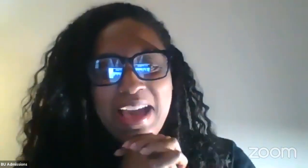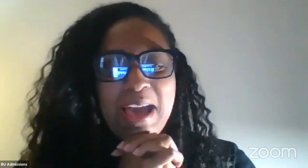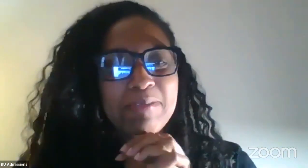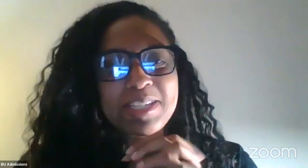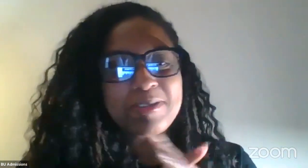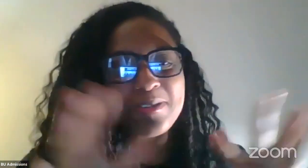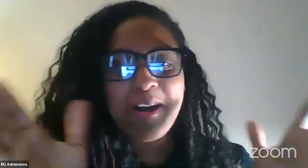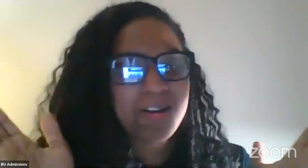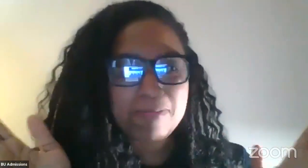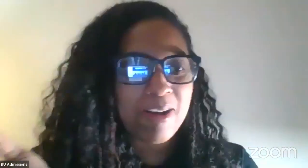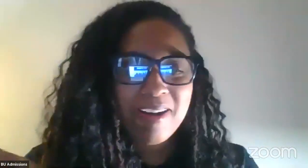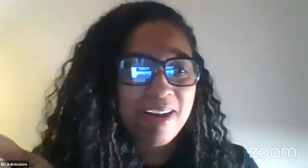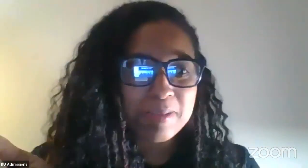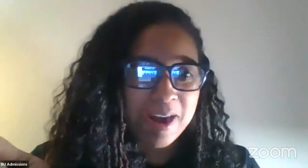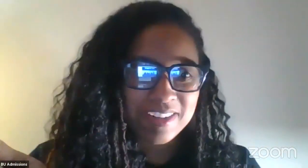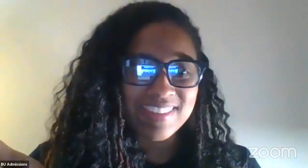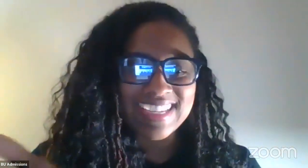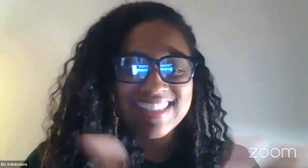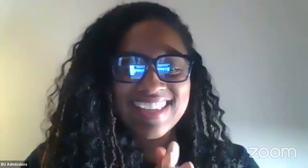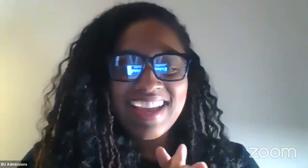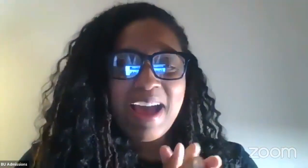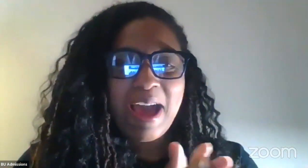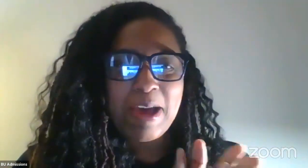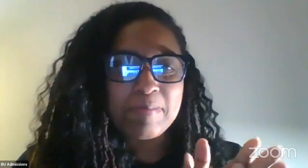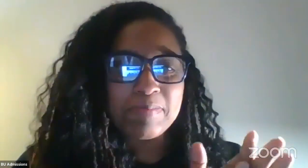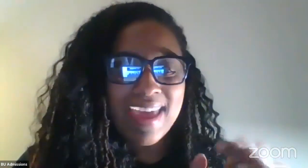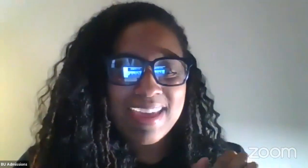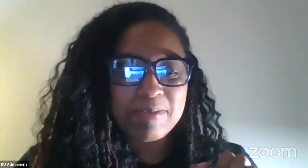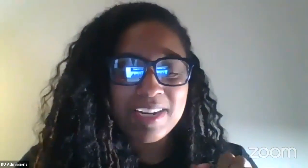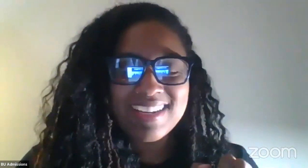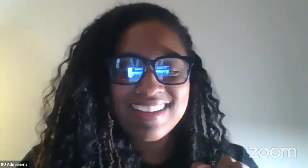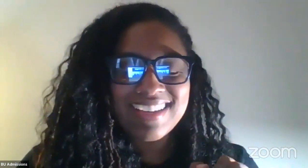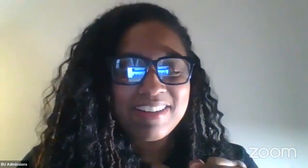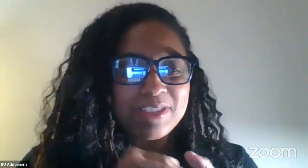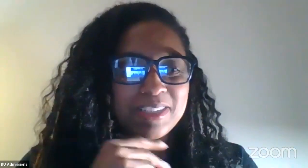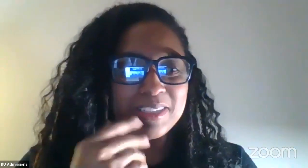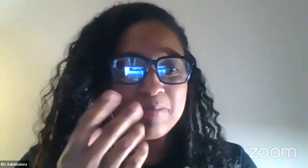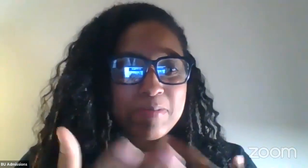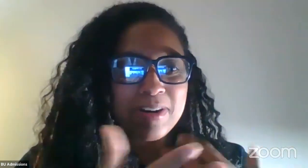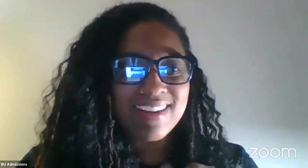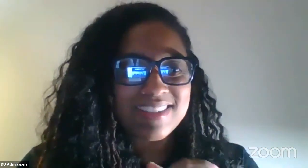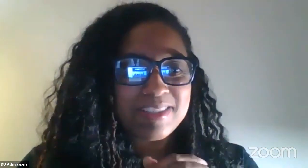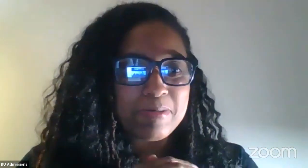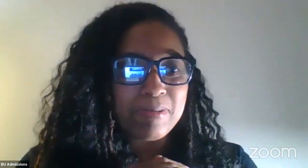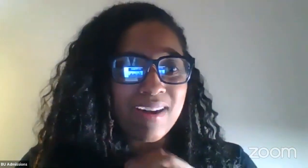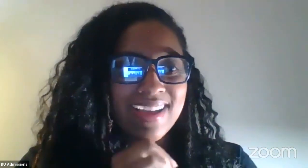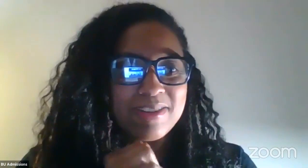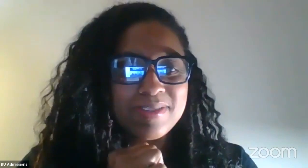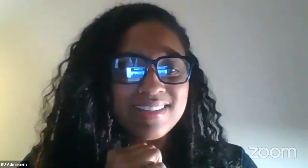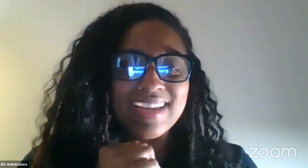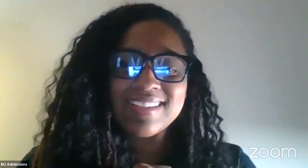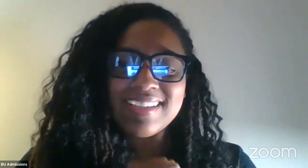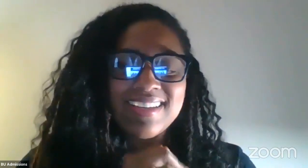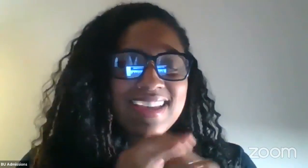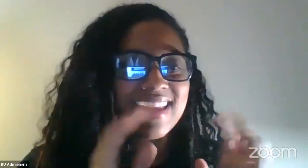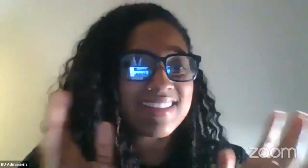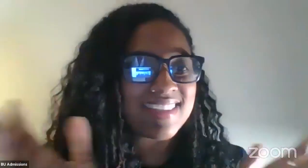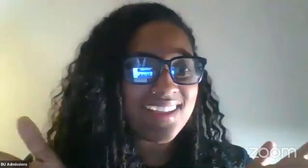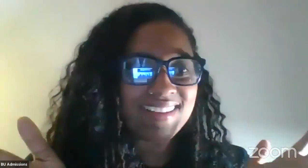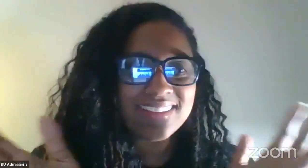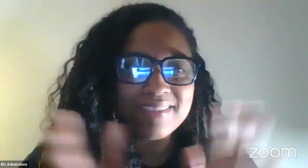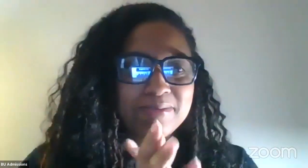well, because you are all a part of this. And we're going to kind of learn a little bit more as to why you